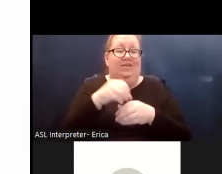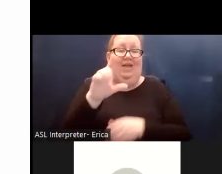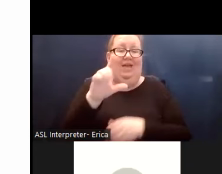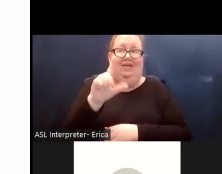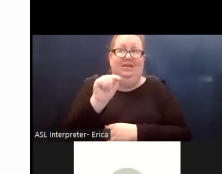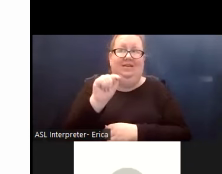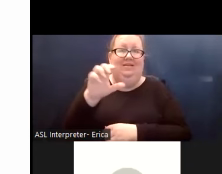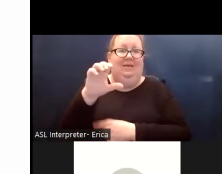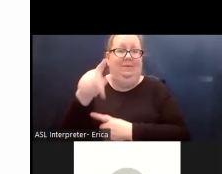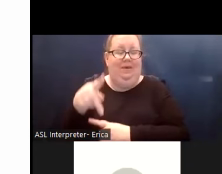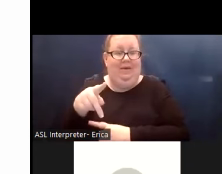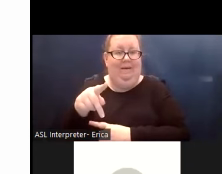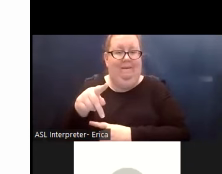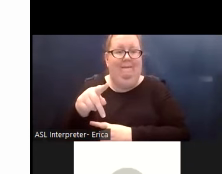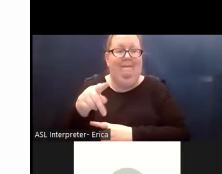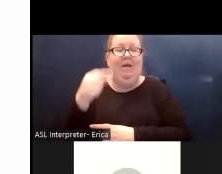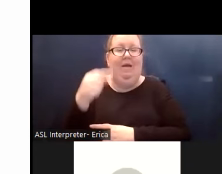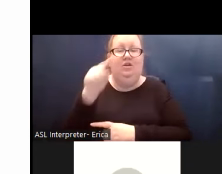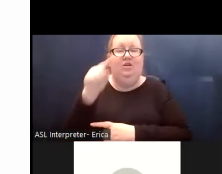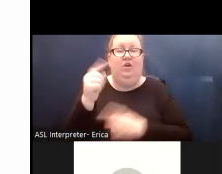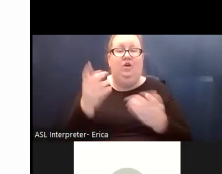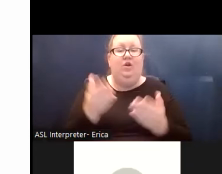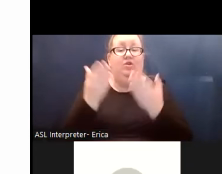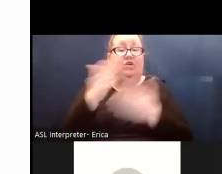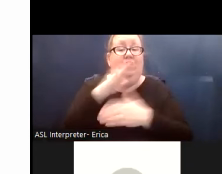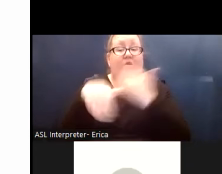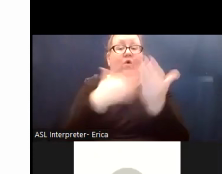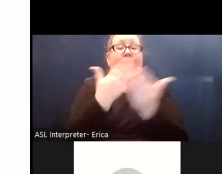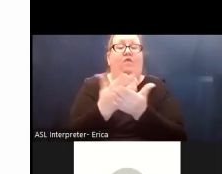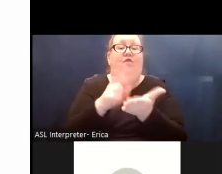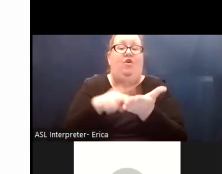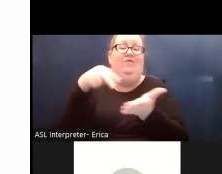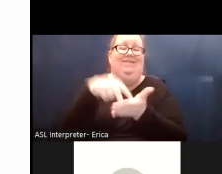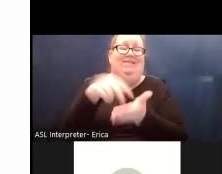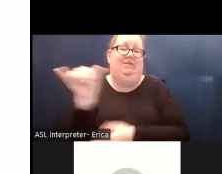to contribute to overall resilience as well.